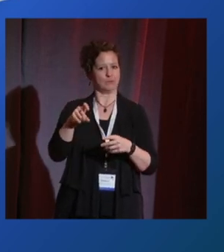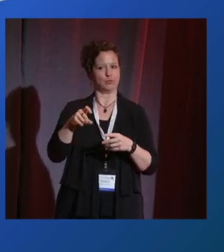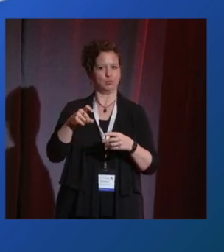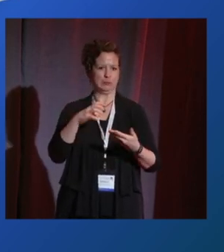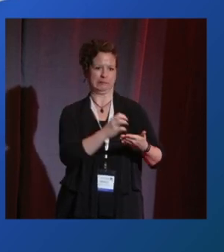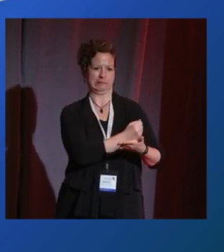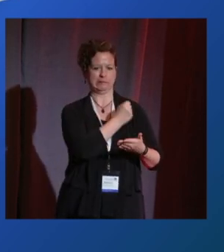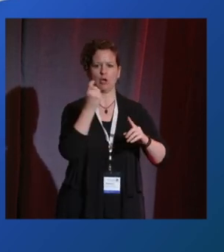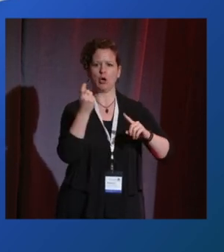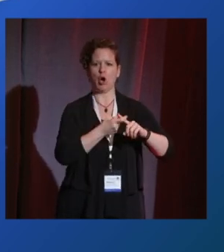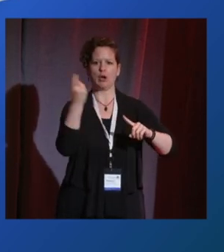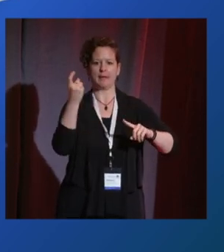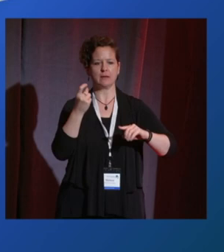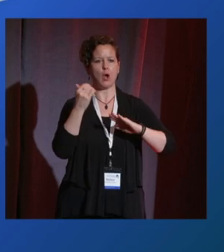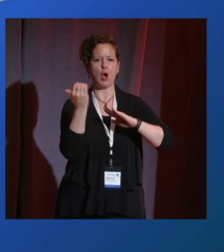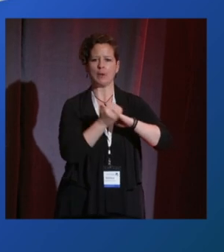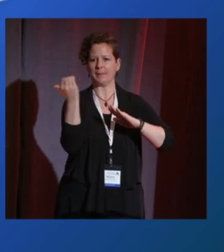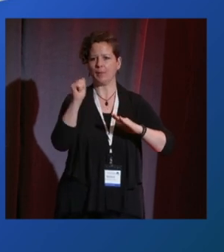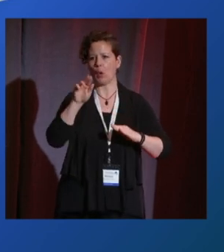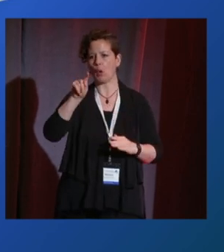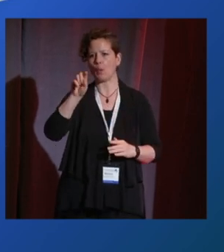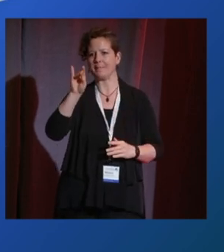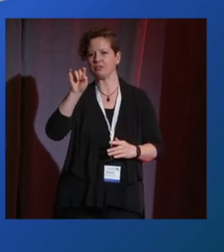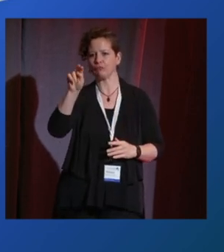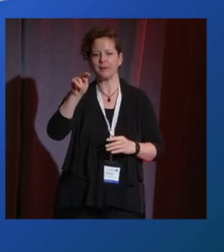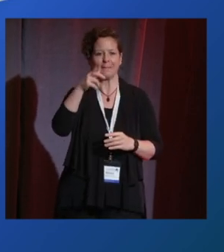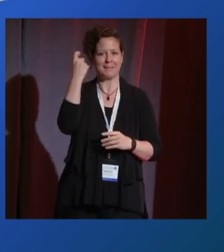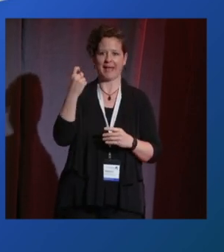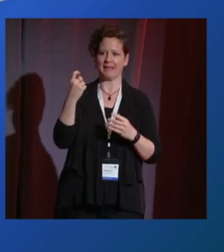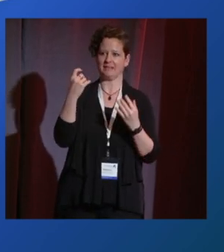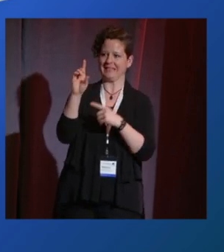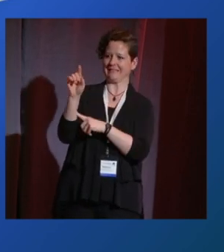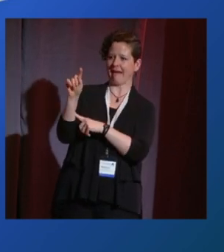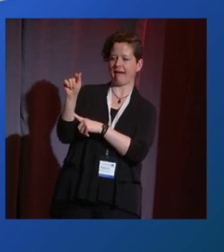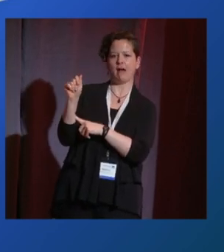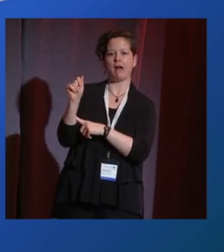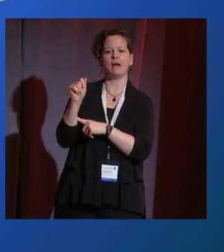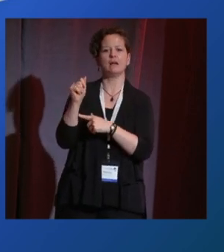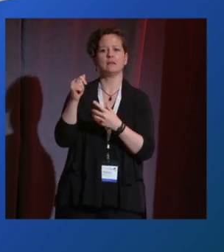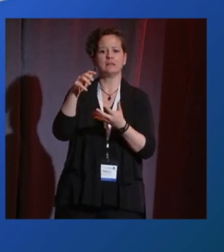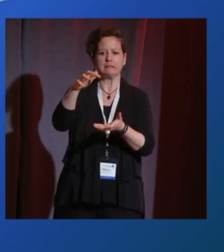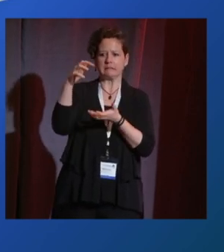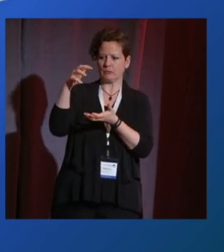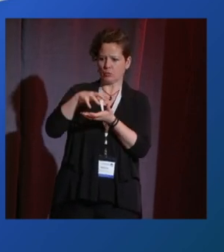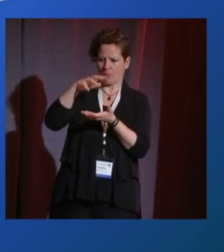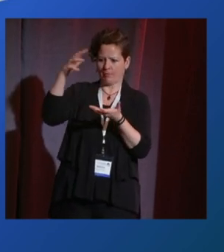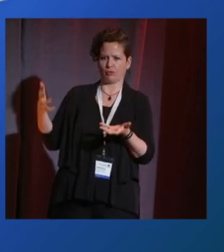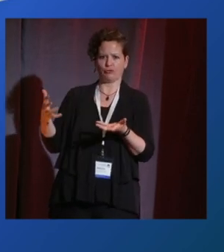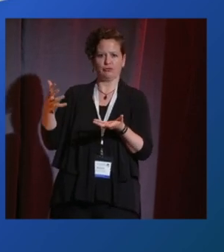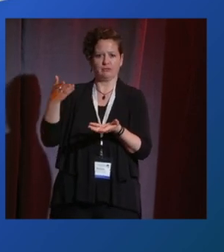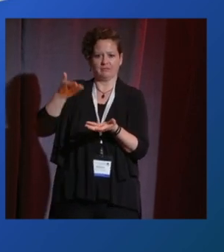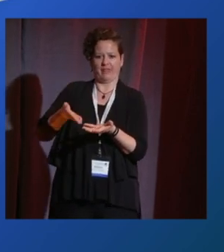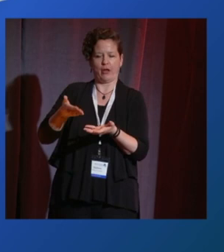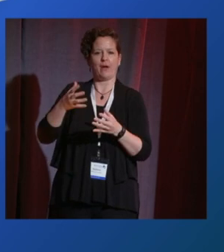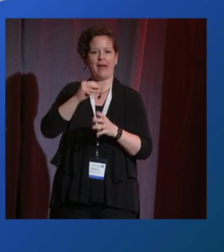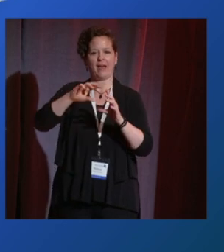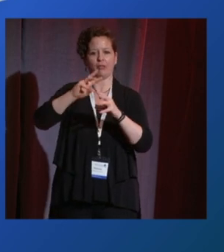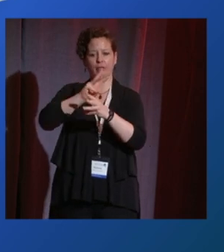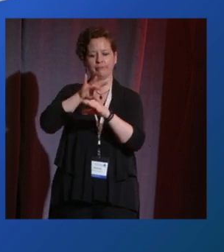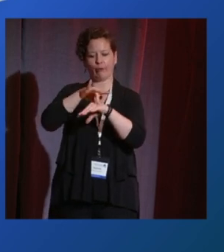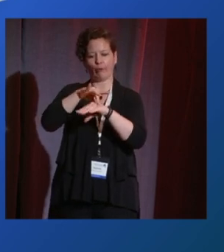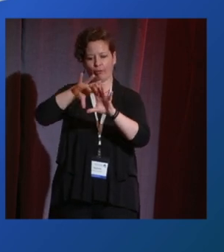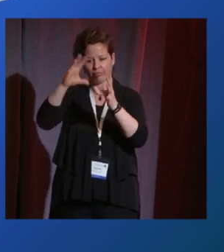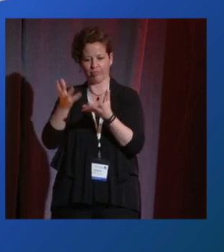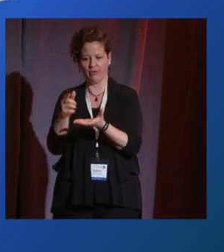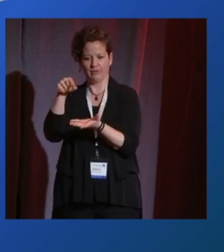even more in the future because with big data and then with such fluidity happening around the Earth in terms of understanding where